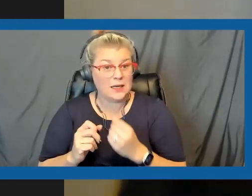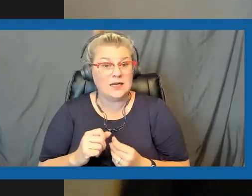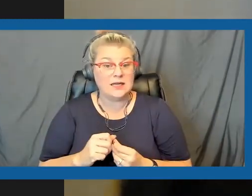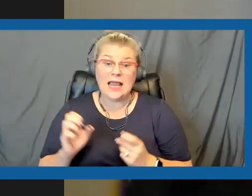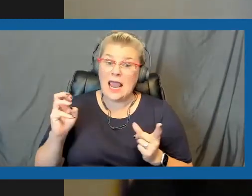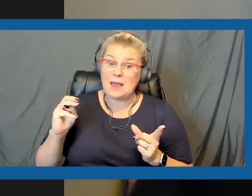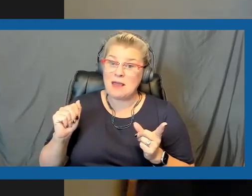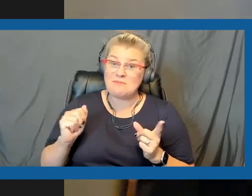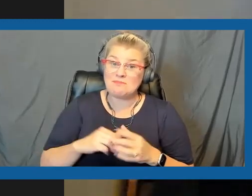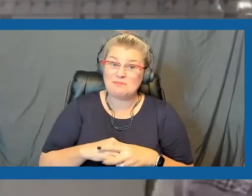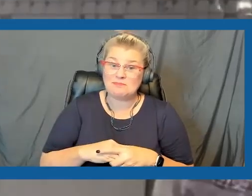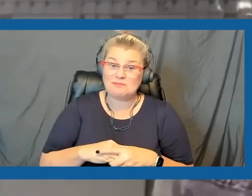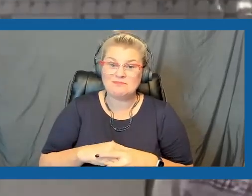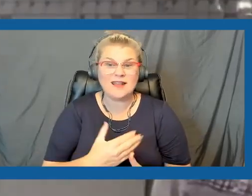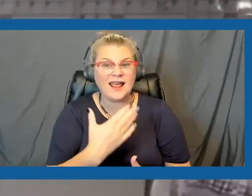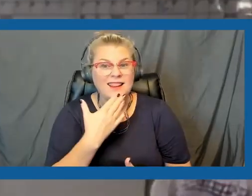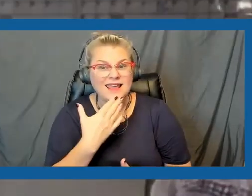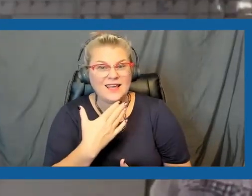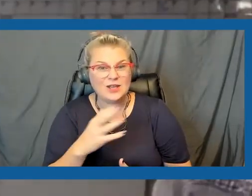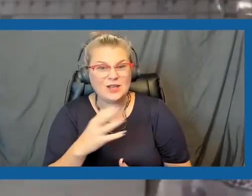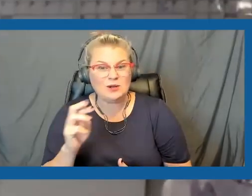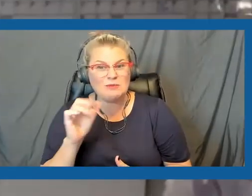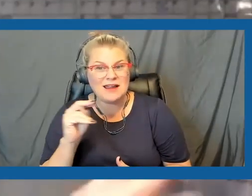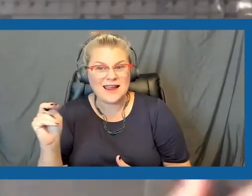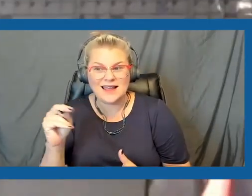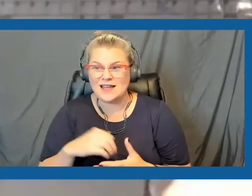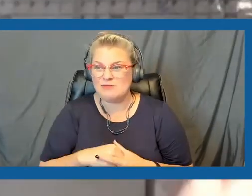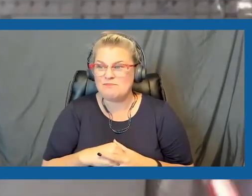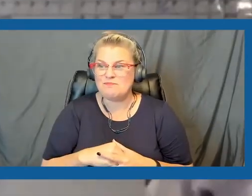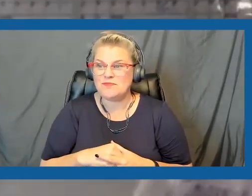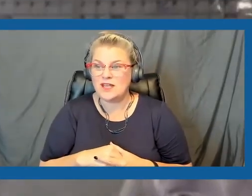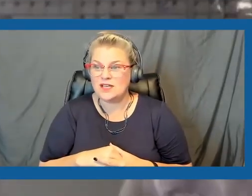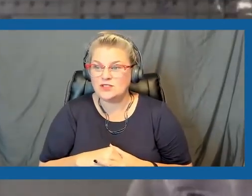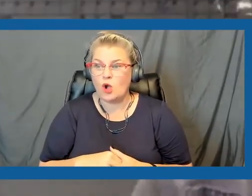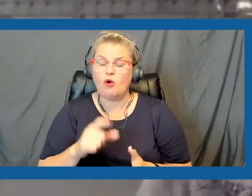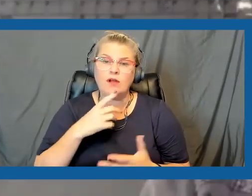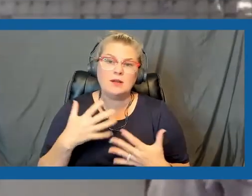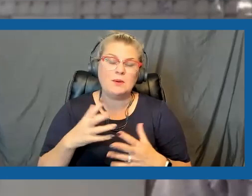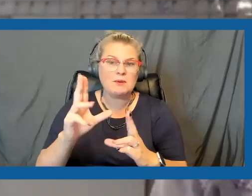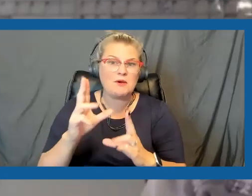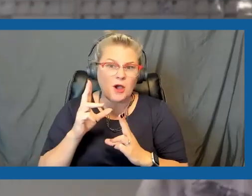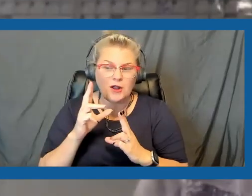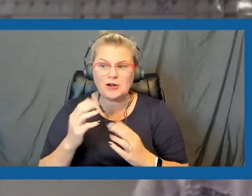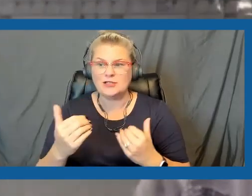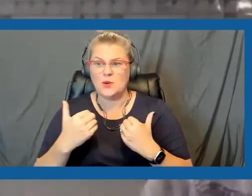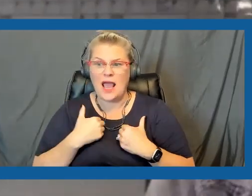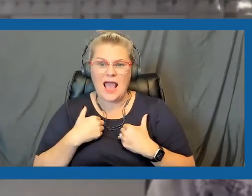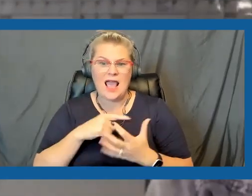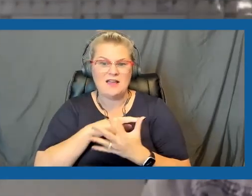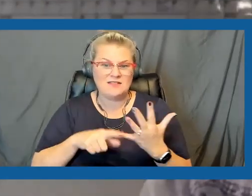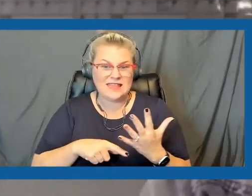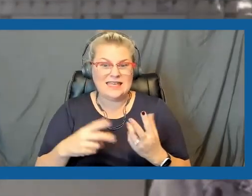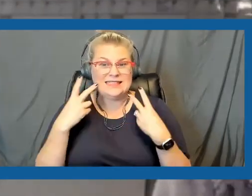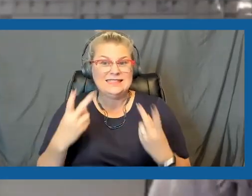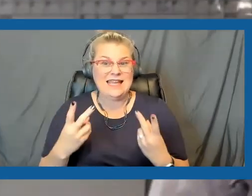Emma? Thank you, Mary Ann. So what an honor it is to have these guests